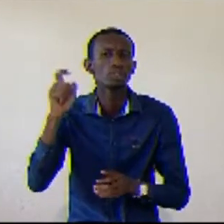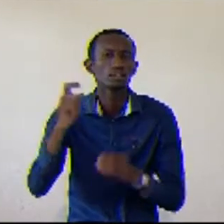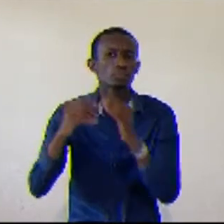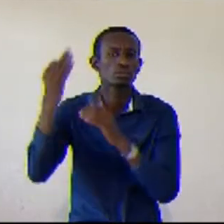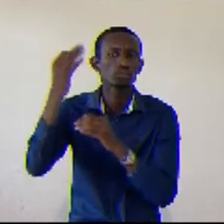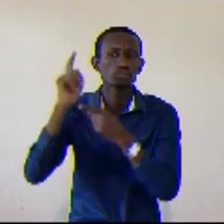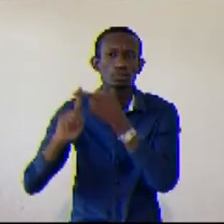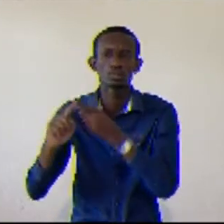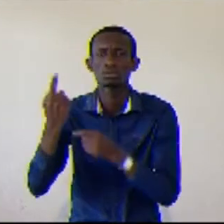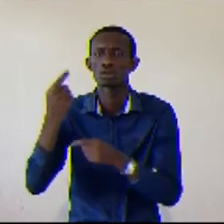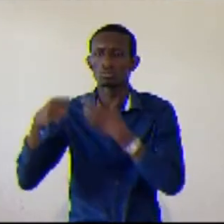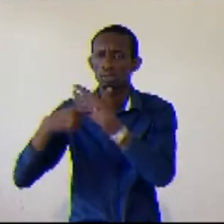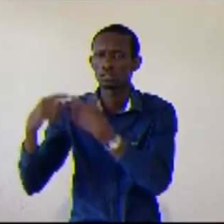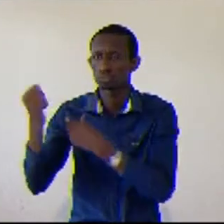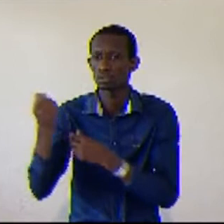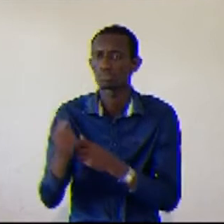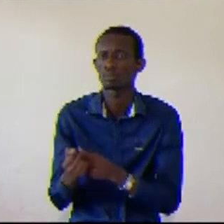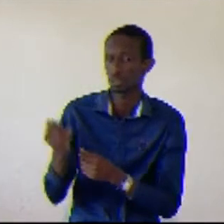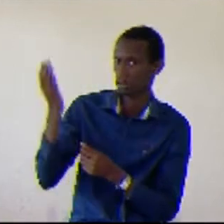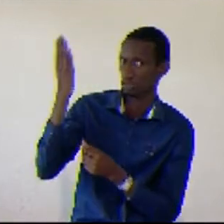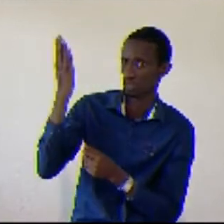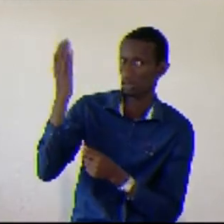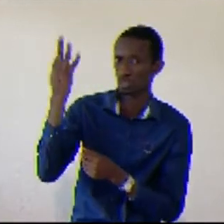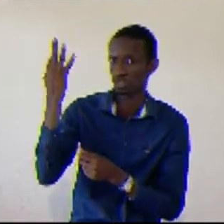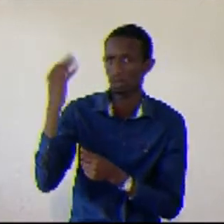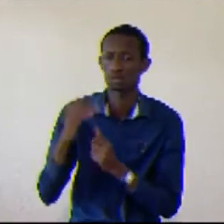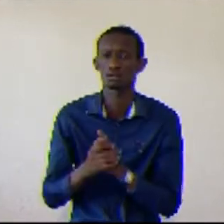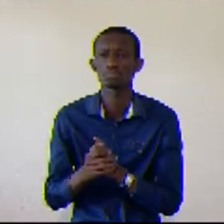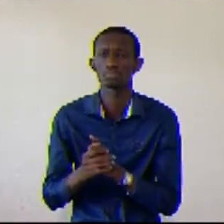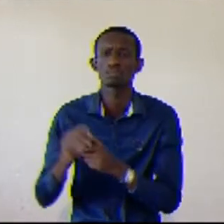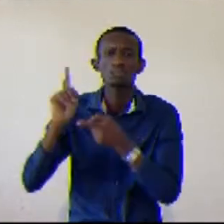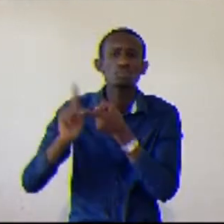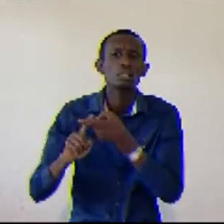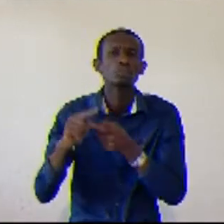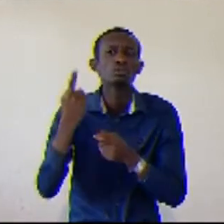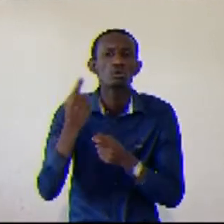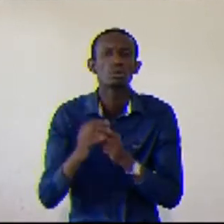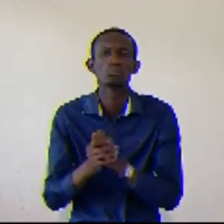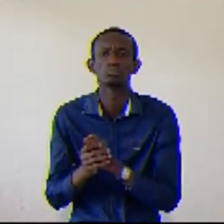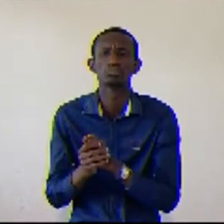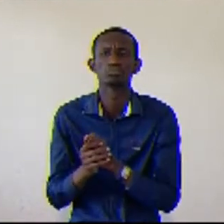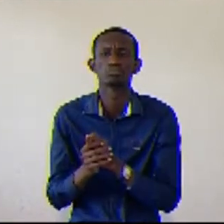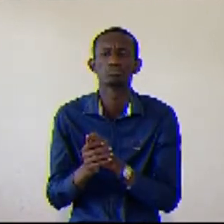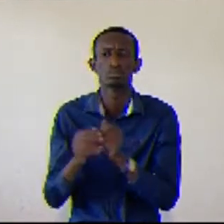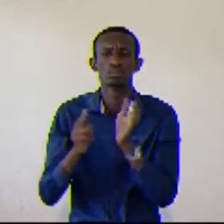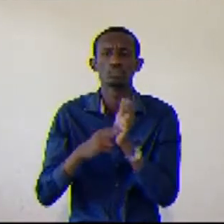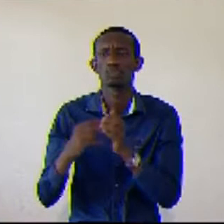1 minus 5. This is the 3 plus 1, 4. 4 minus 5 is equal to negative